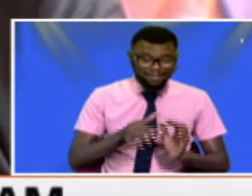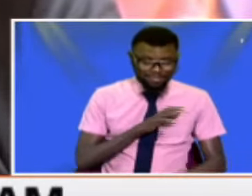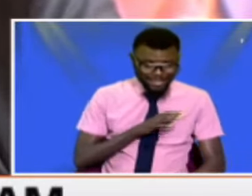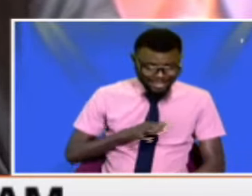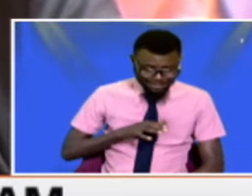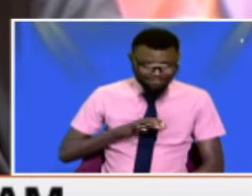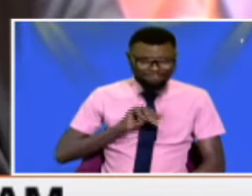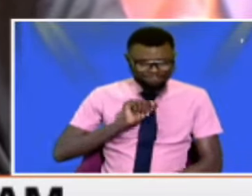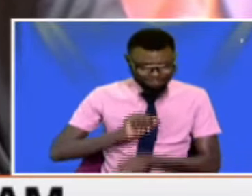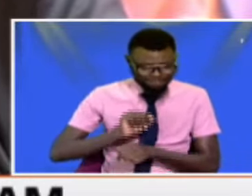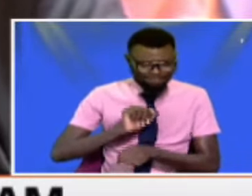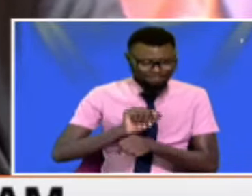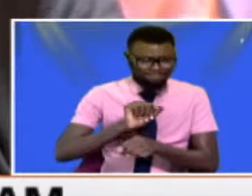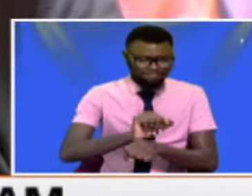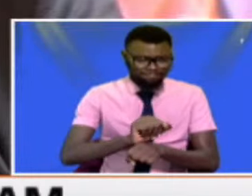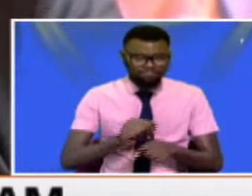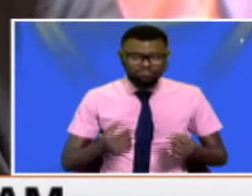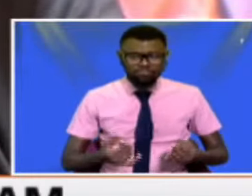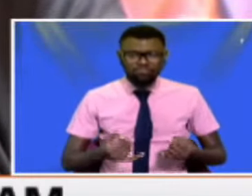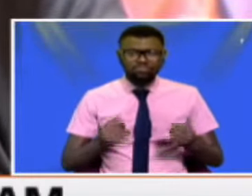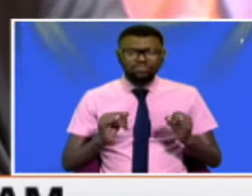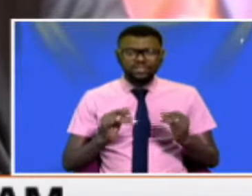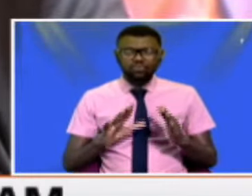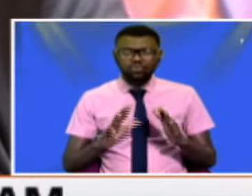that all teams